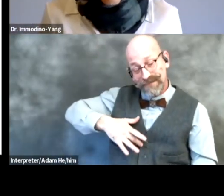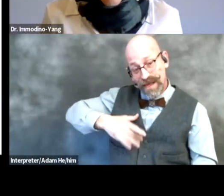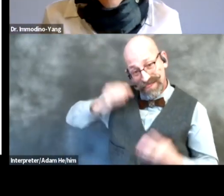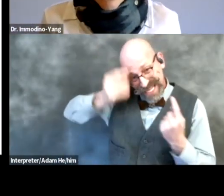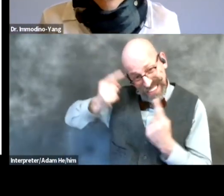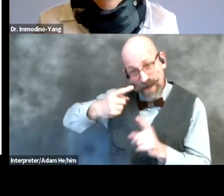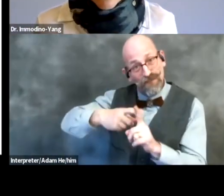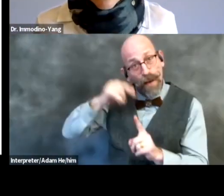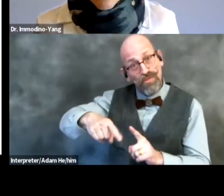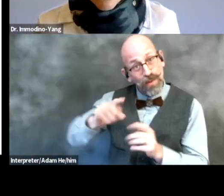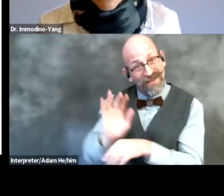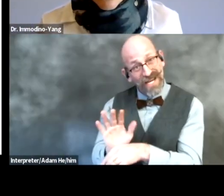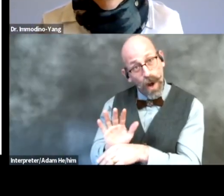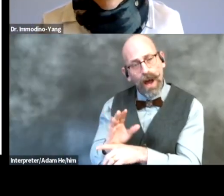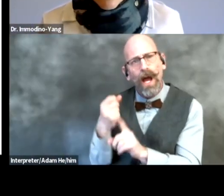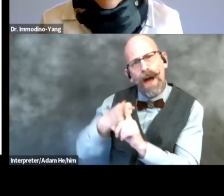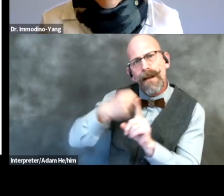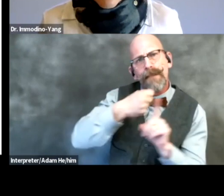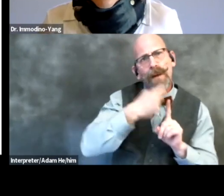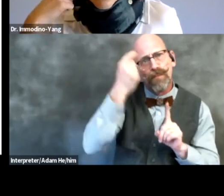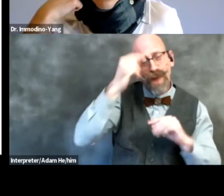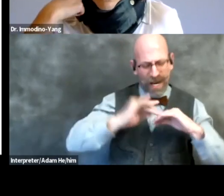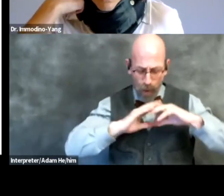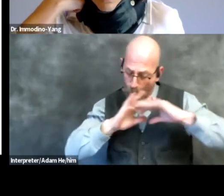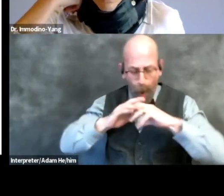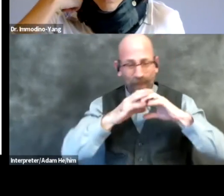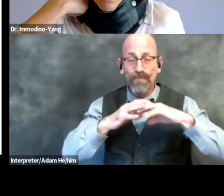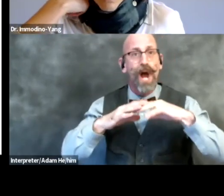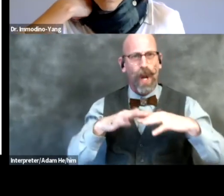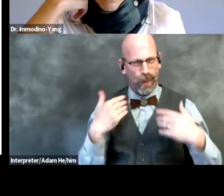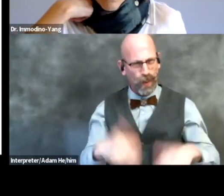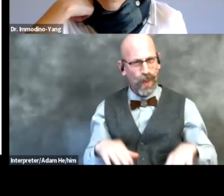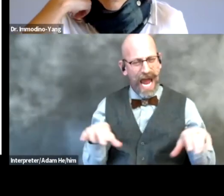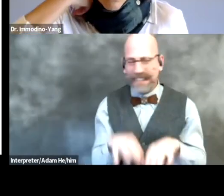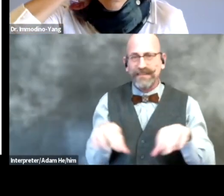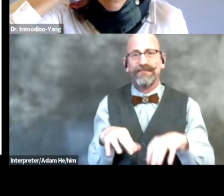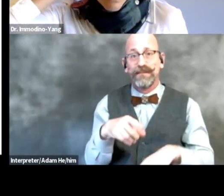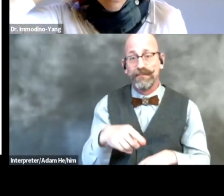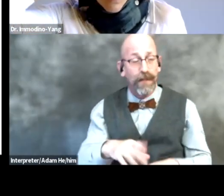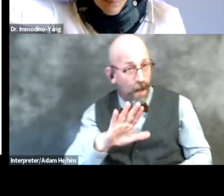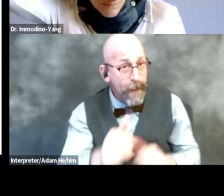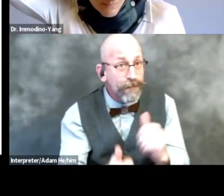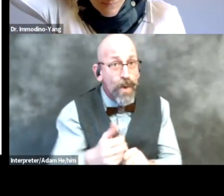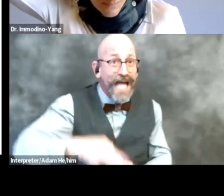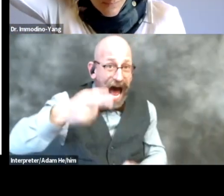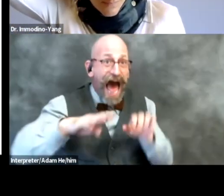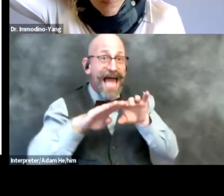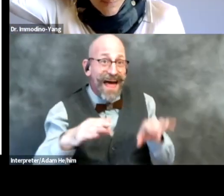widespread activity throughout the brain. The most high-level brain states that people experience in the